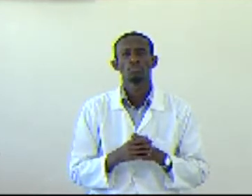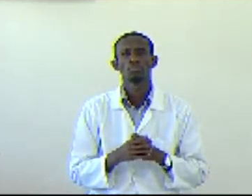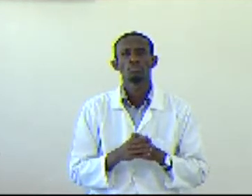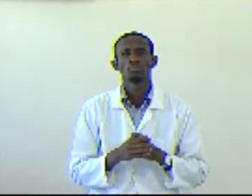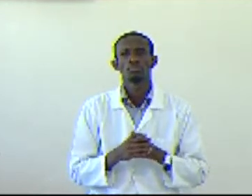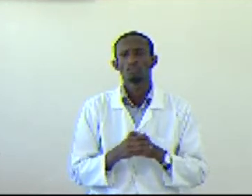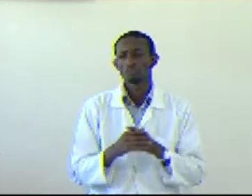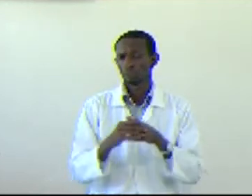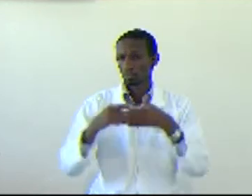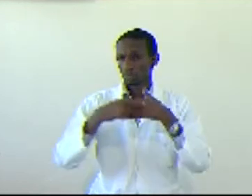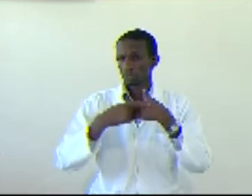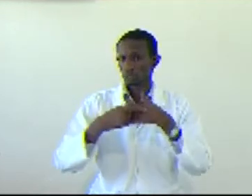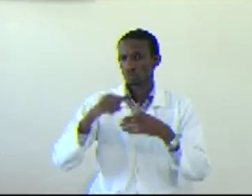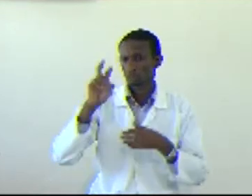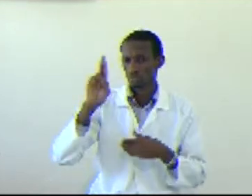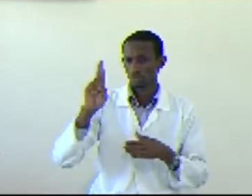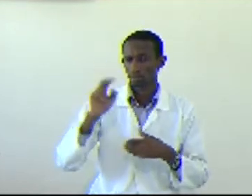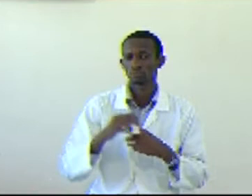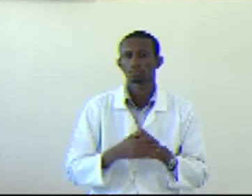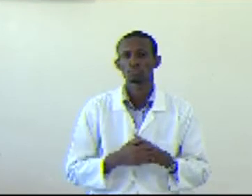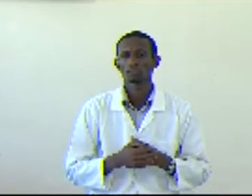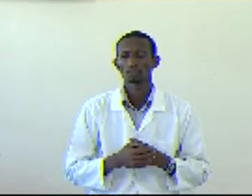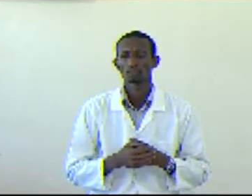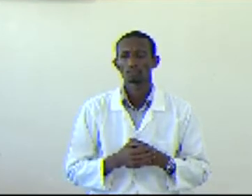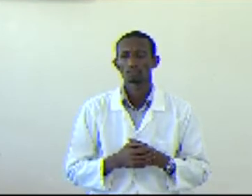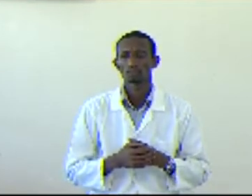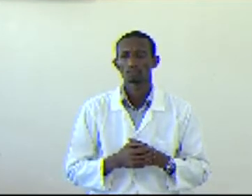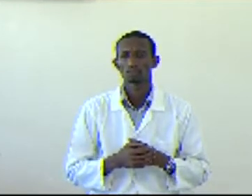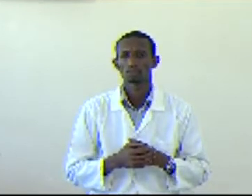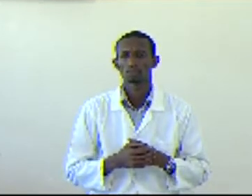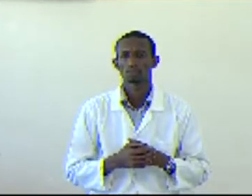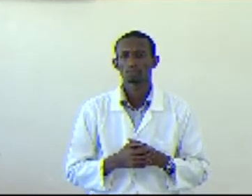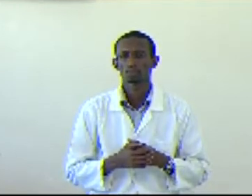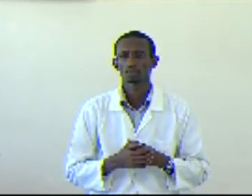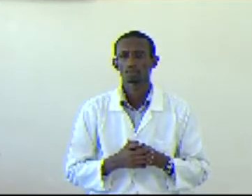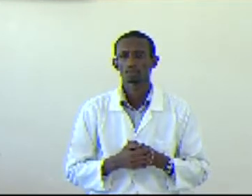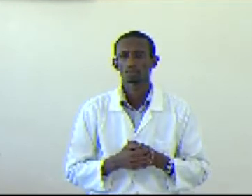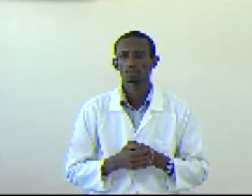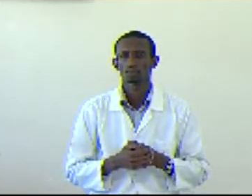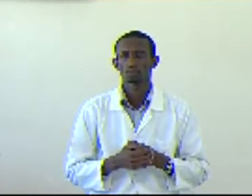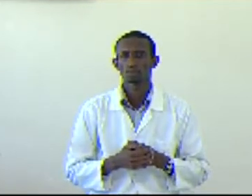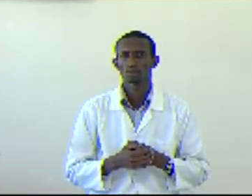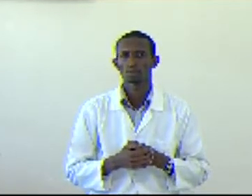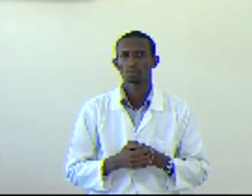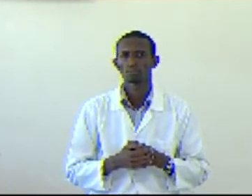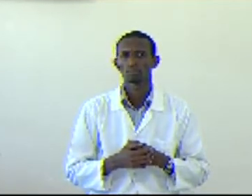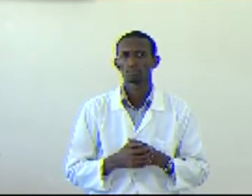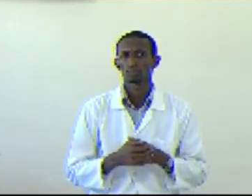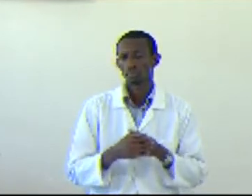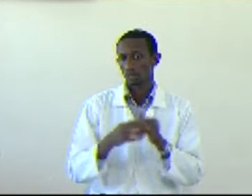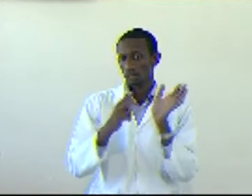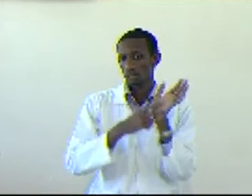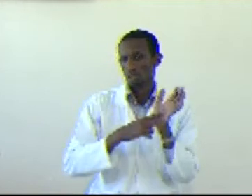minus R, so that's right. And then here it is going now to remain only